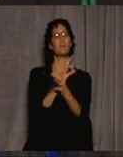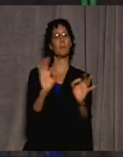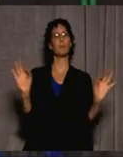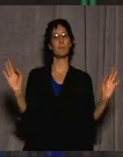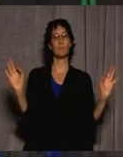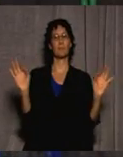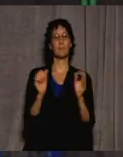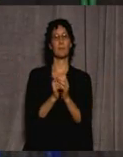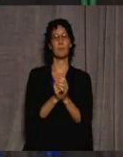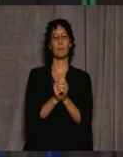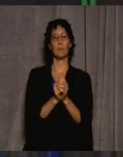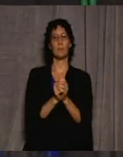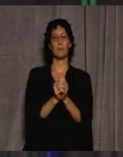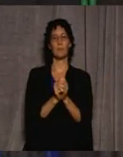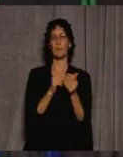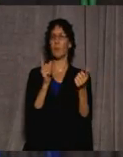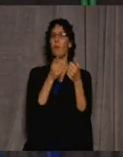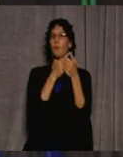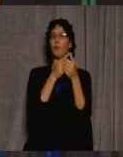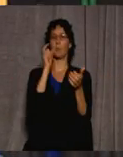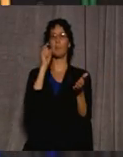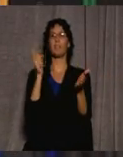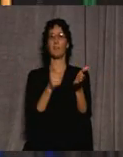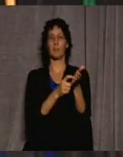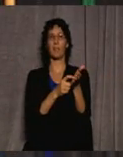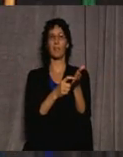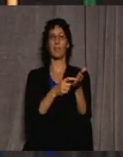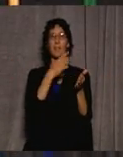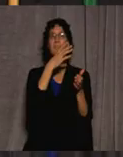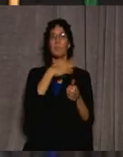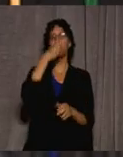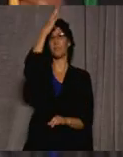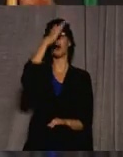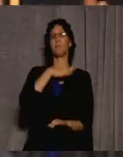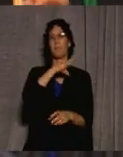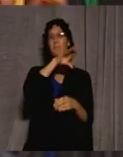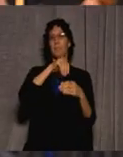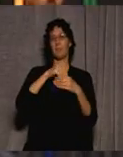first recognize the men and women of the United States Armed Forces.